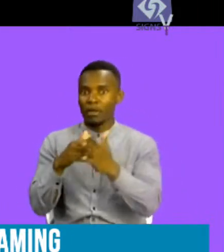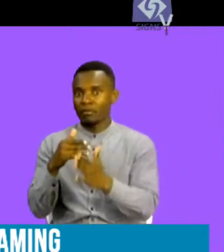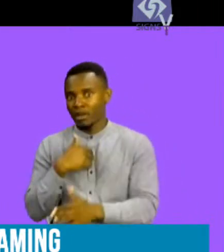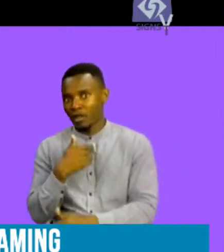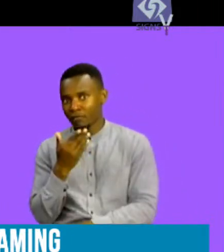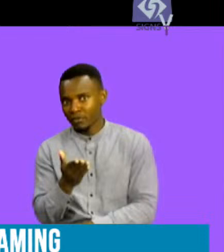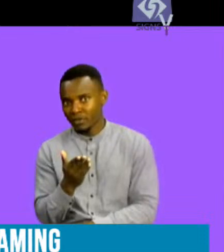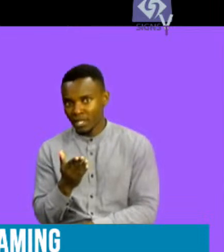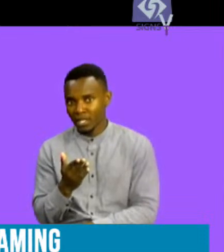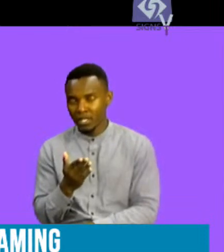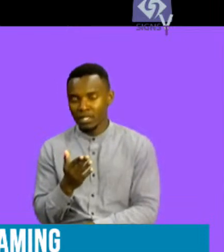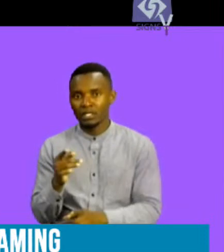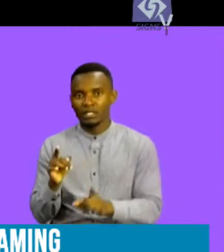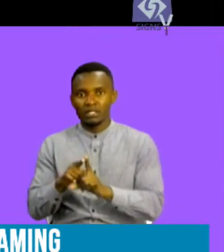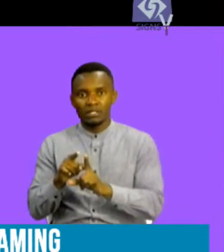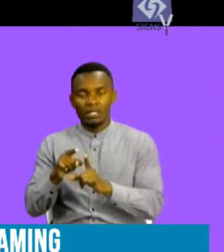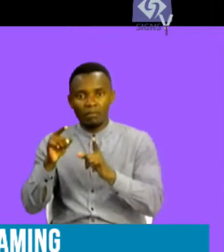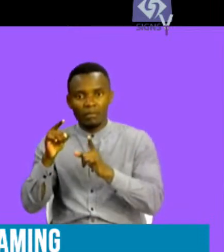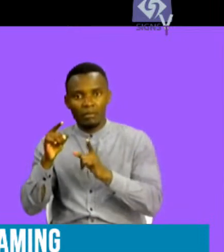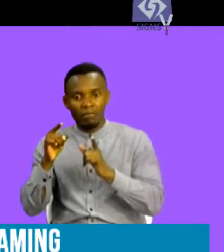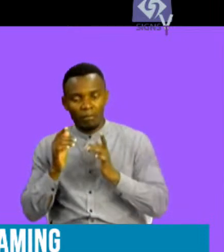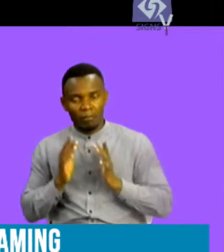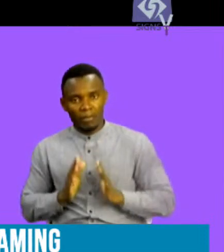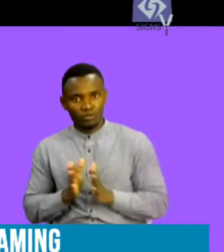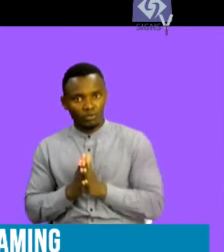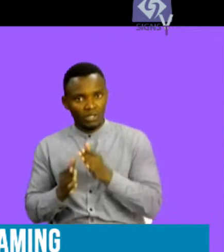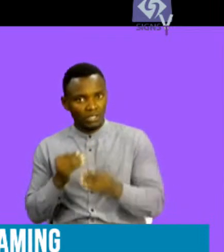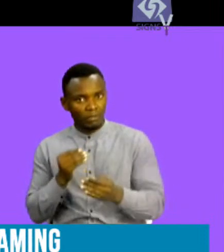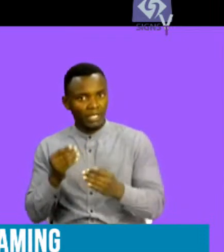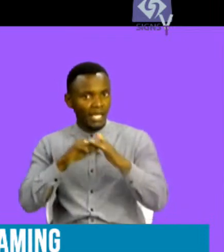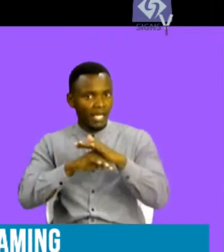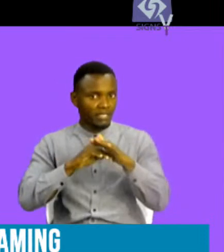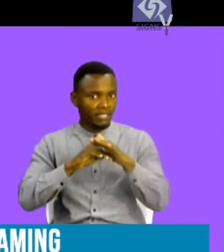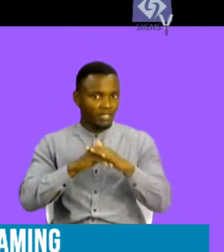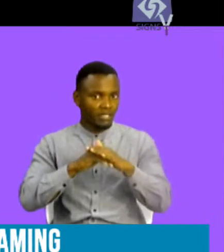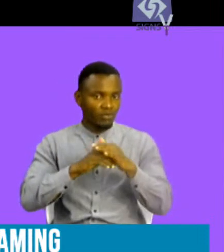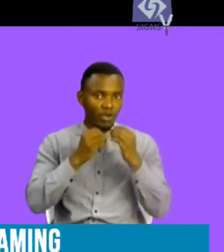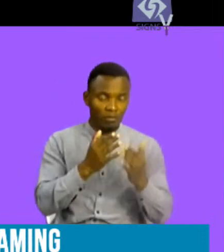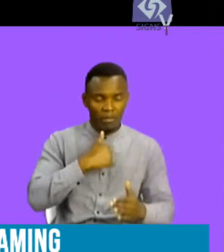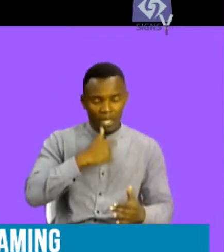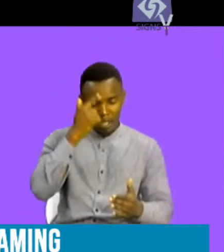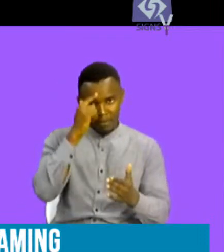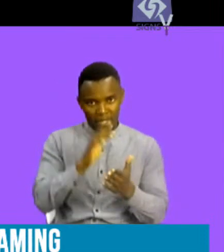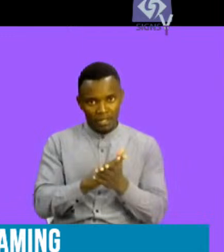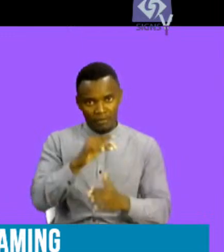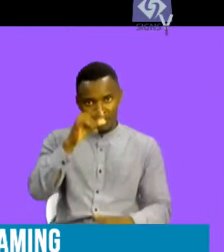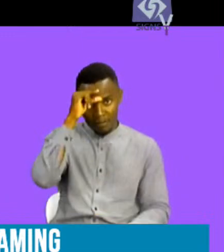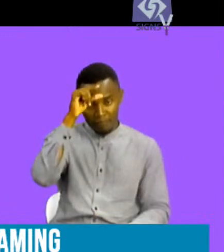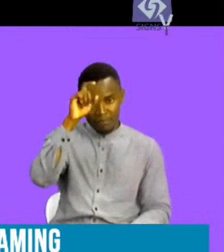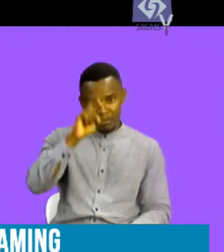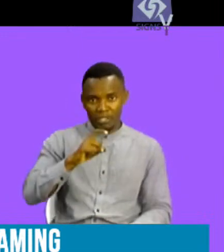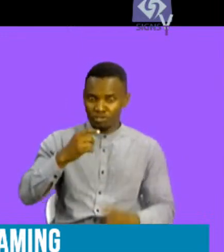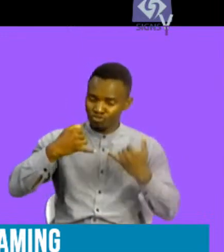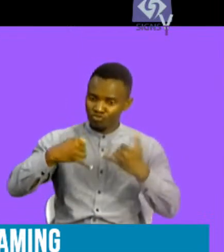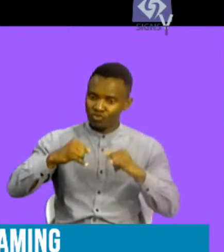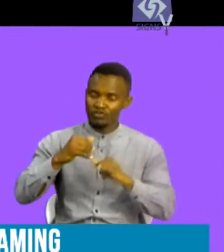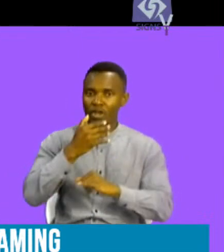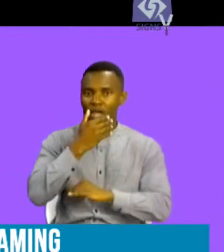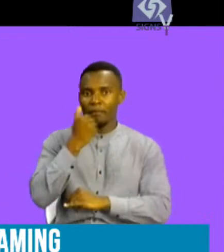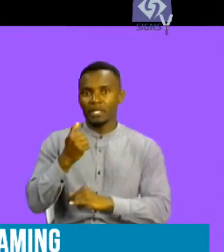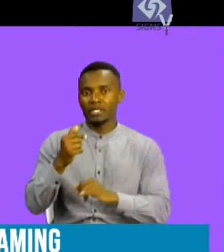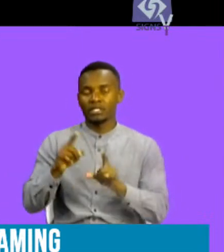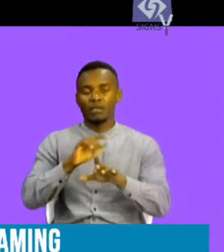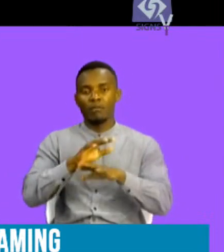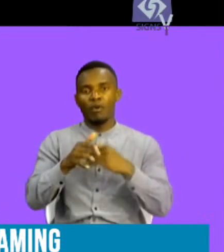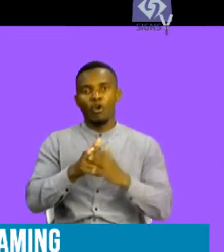the reaching the information to that person. So I think the government needs to go beyond, and all of us, because